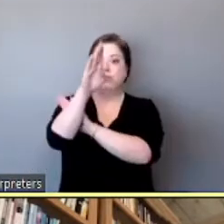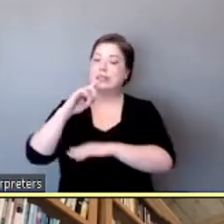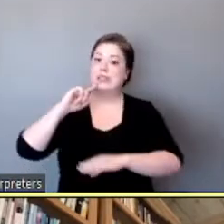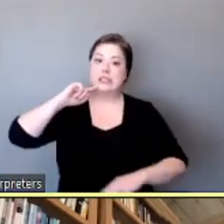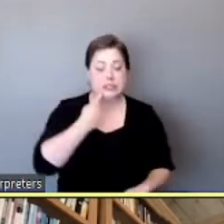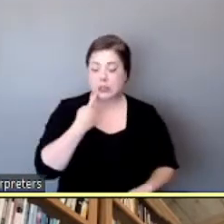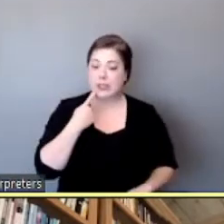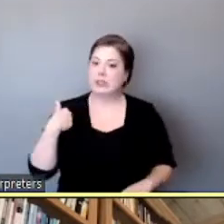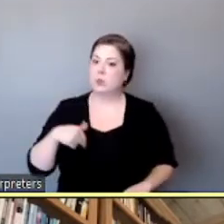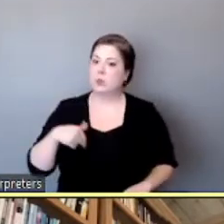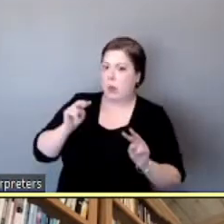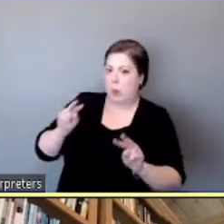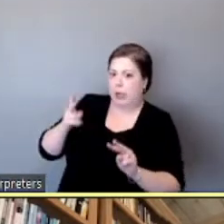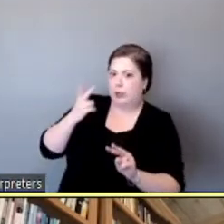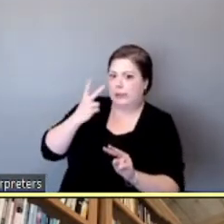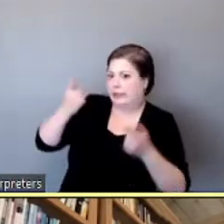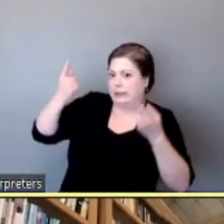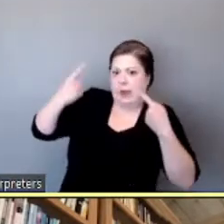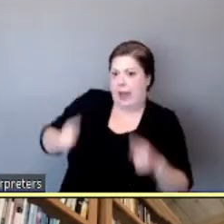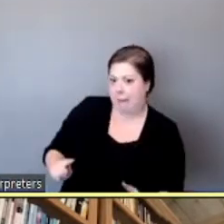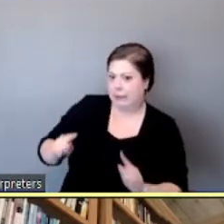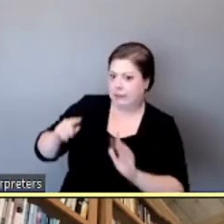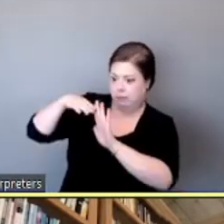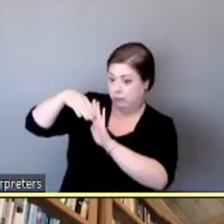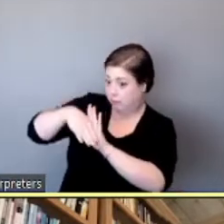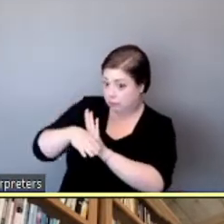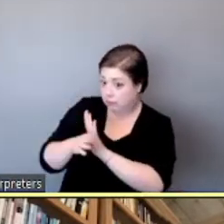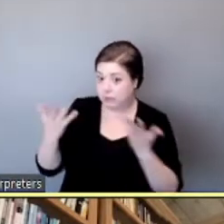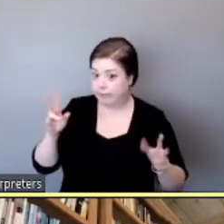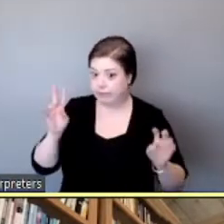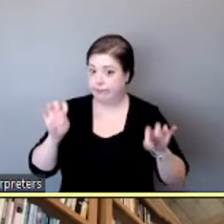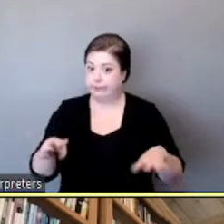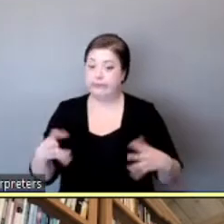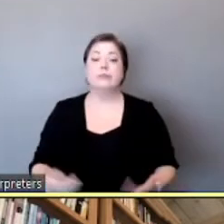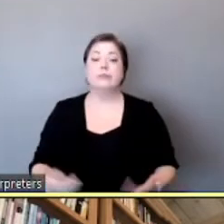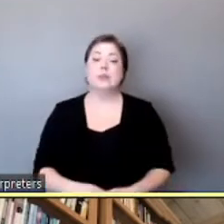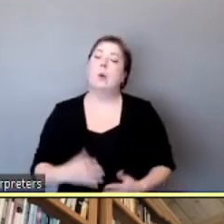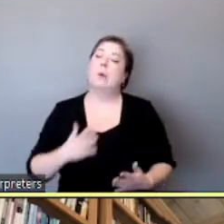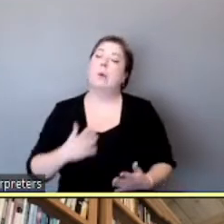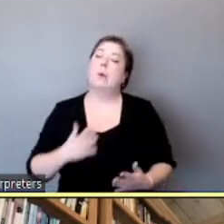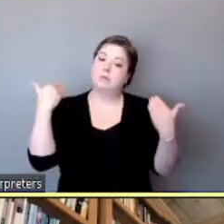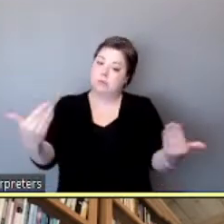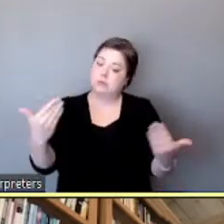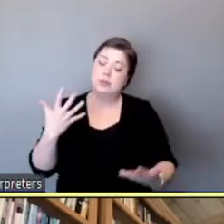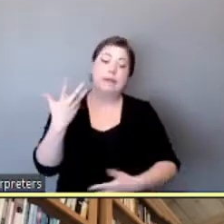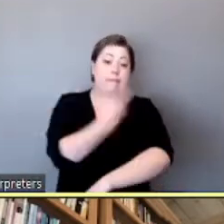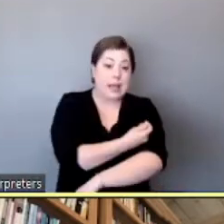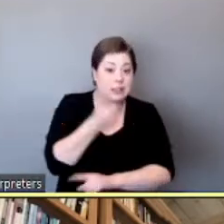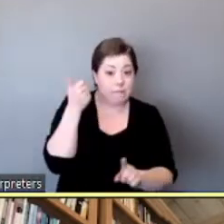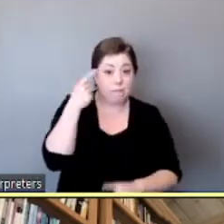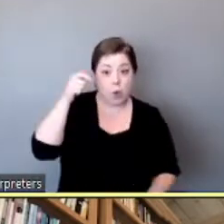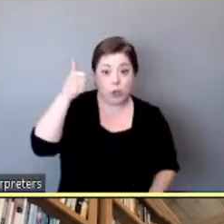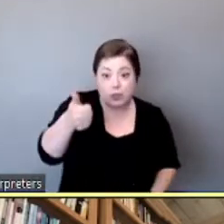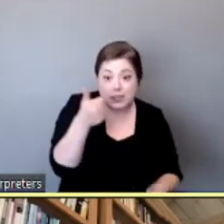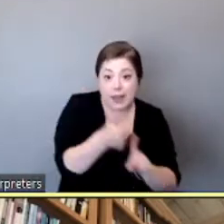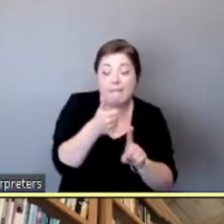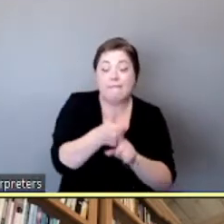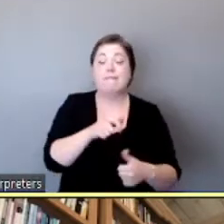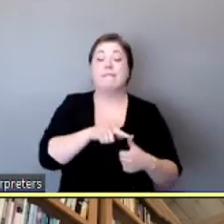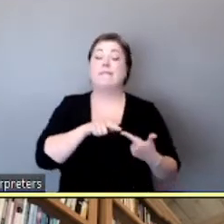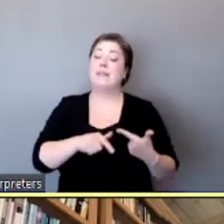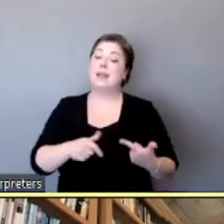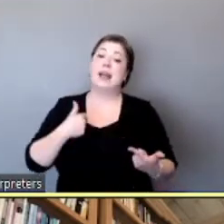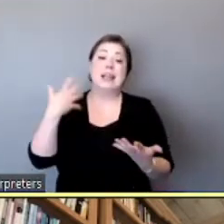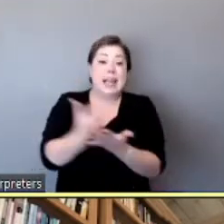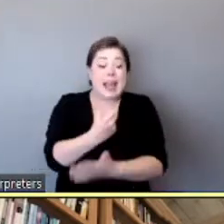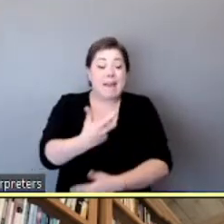will watch to see if it declines. So get vaccinated for yourself, get vaccinated for your community, get